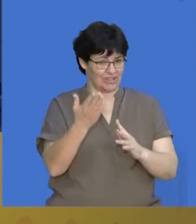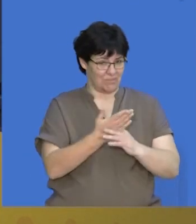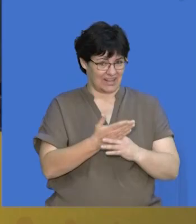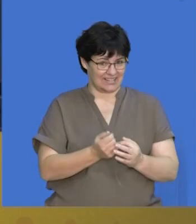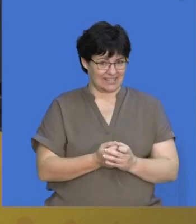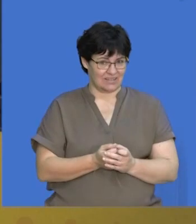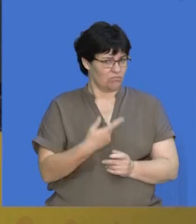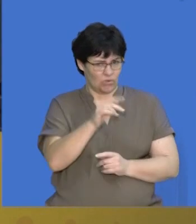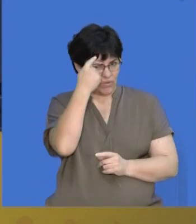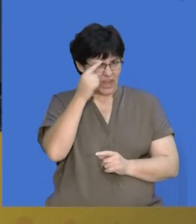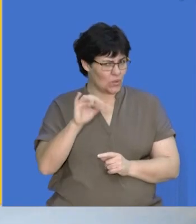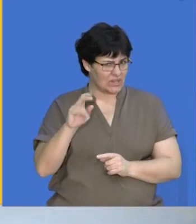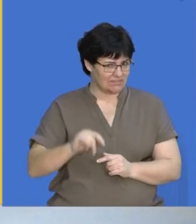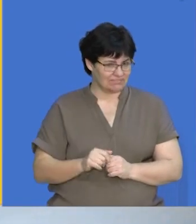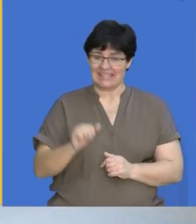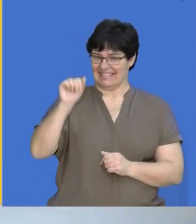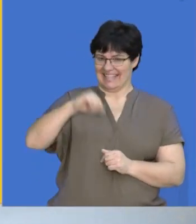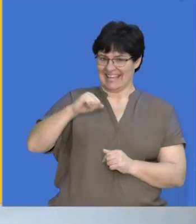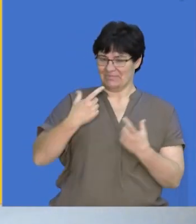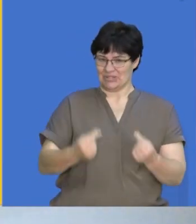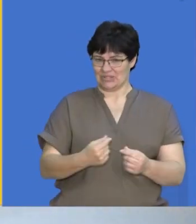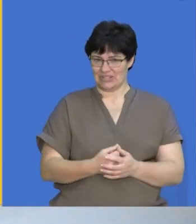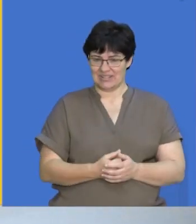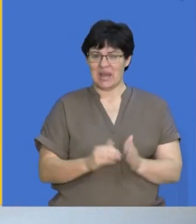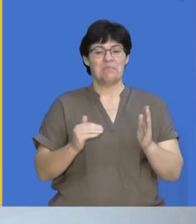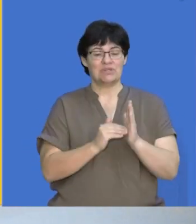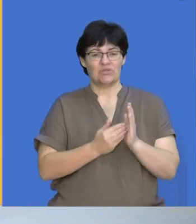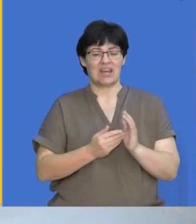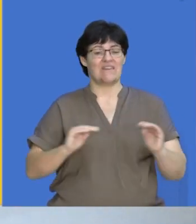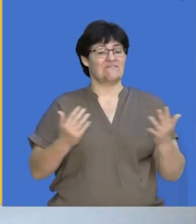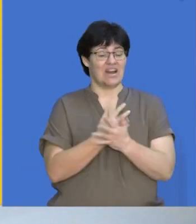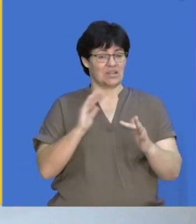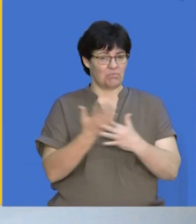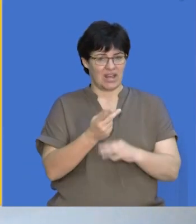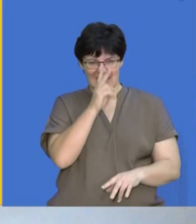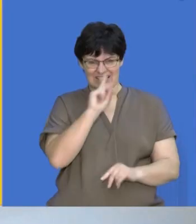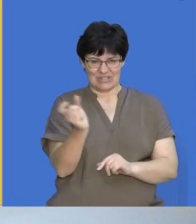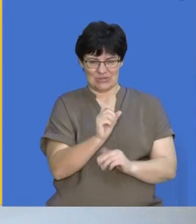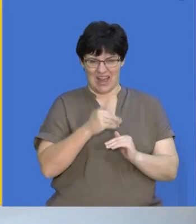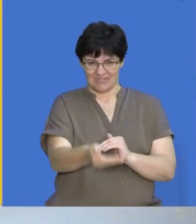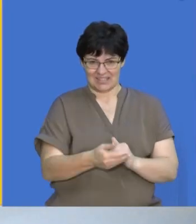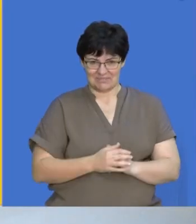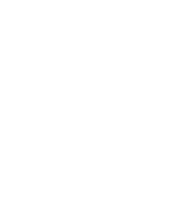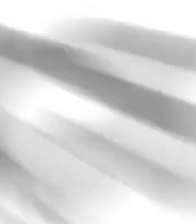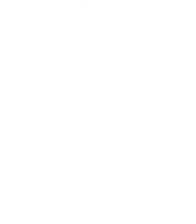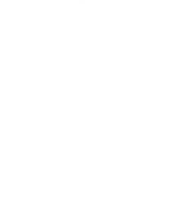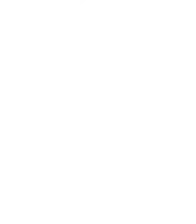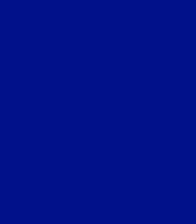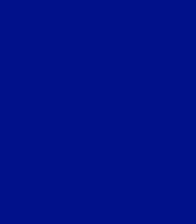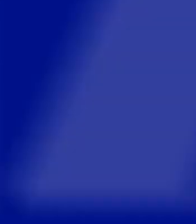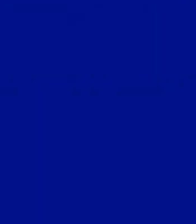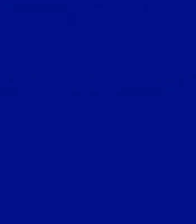break. What do you think, Looney? Yes, we do. Matrix, let's take a quick break and we'll see you straight after this.